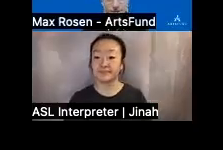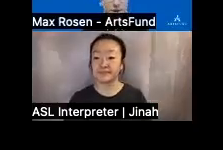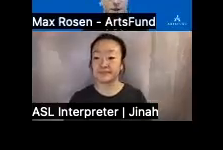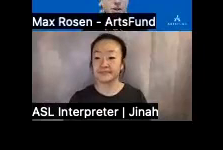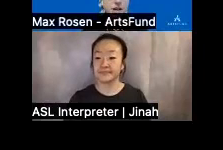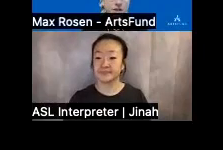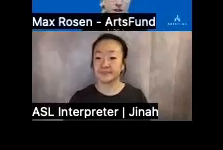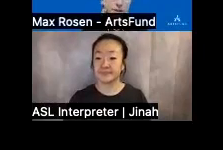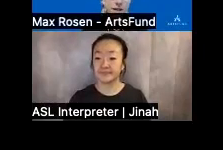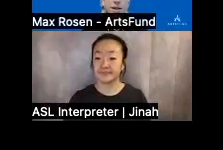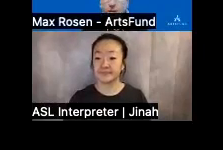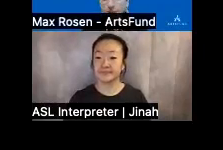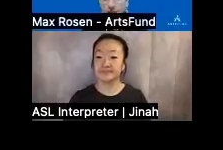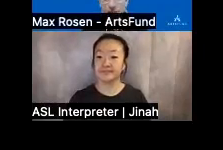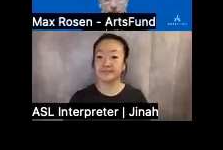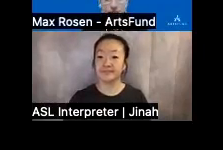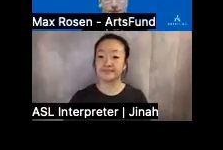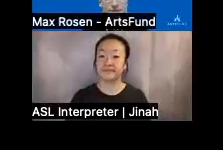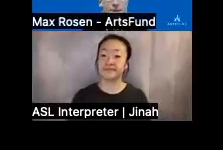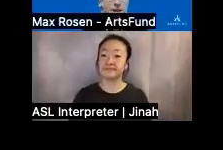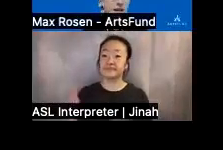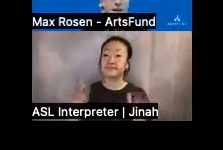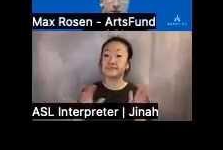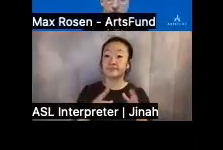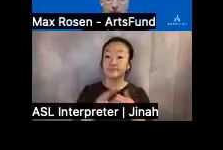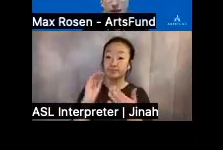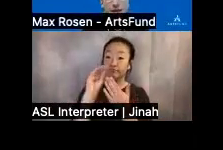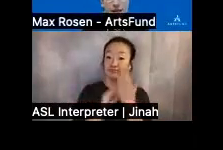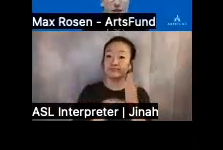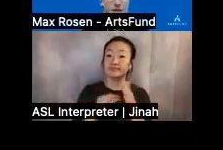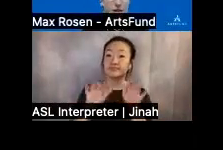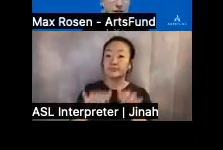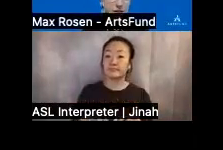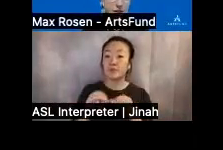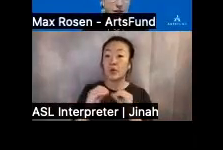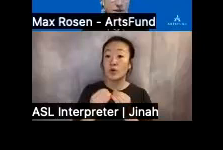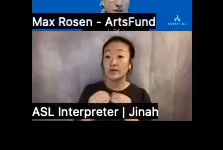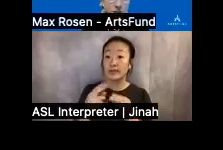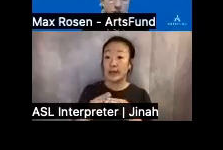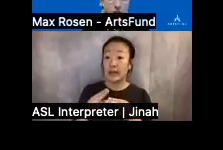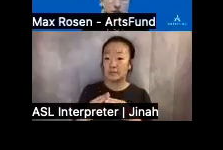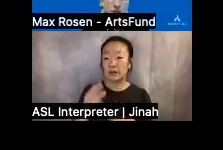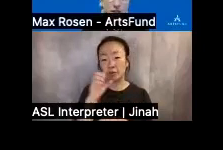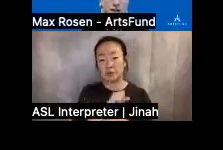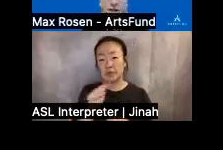Great. So after I enter in my organization name, assuming that I can answer yes to all of these questions,